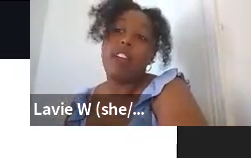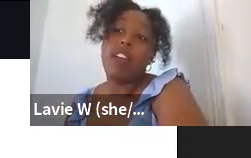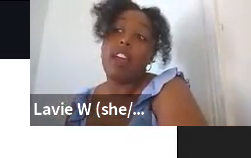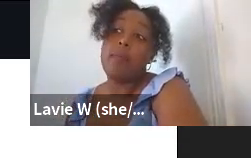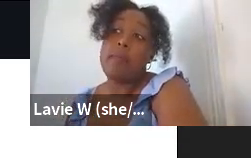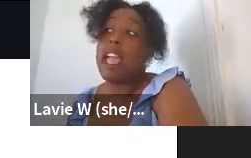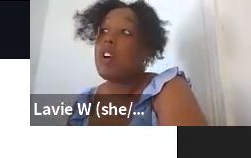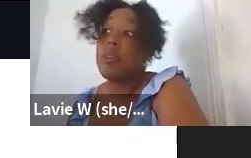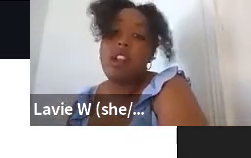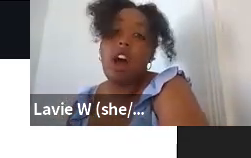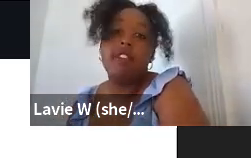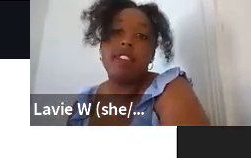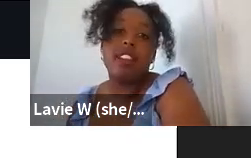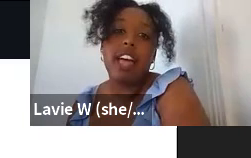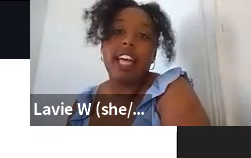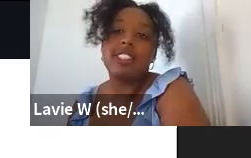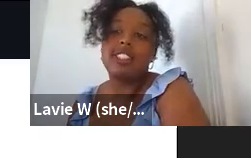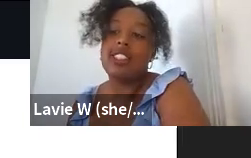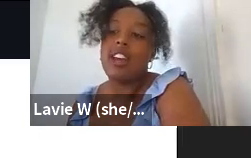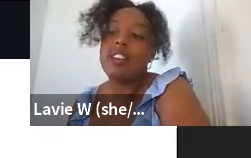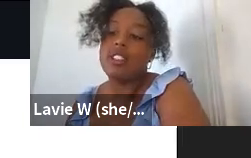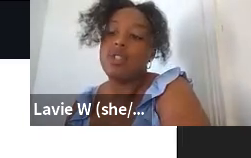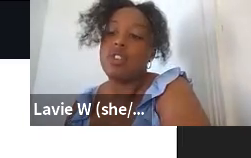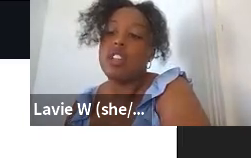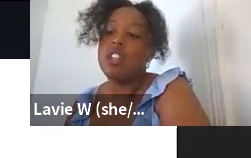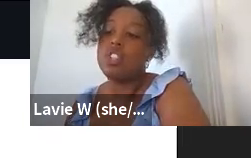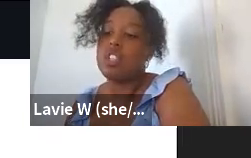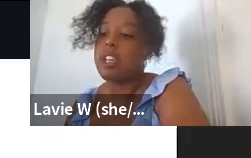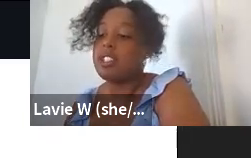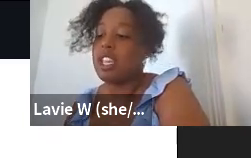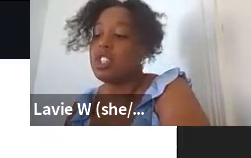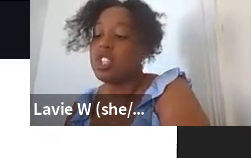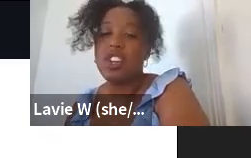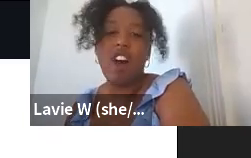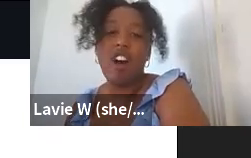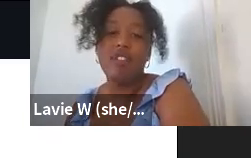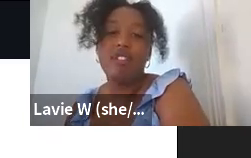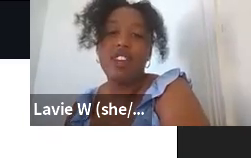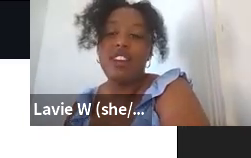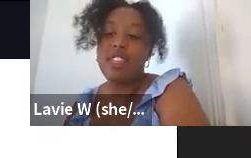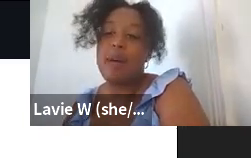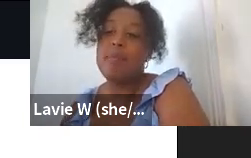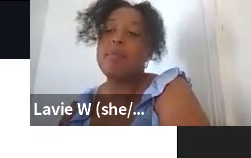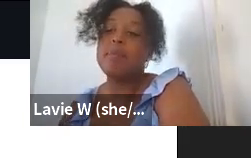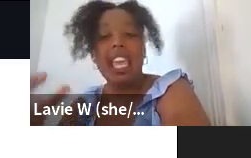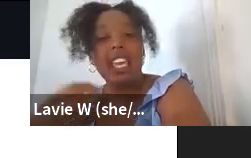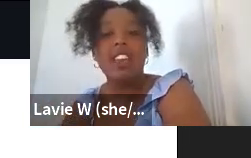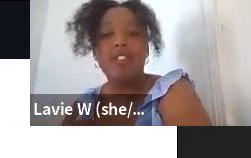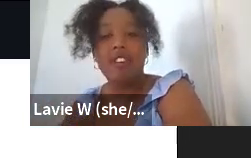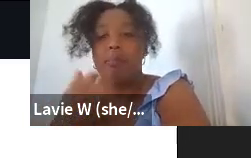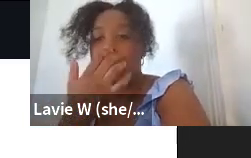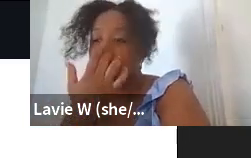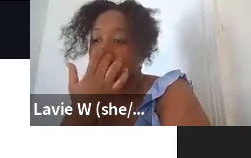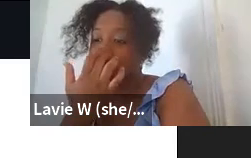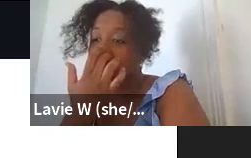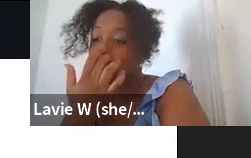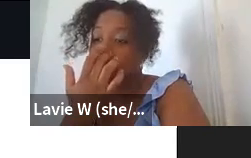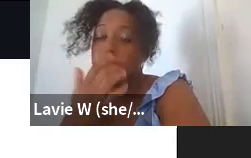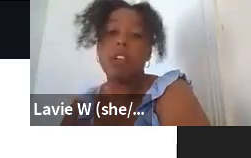where they may or may not feel that there is a certain legitimization of them taking from